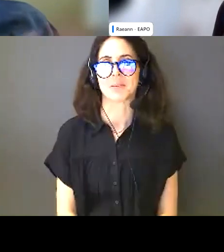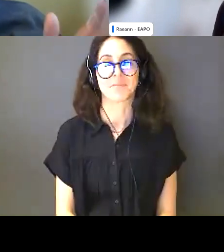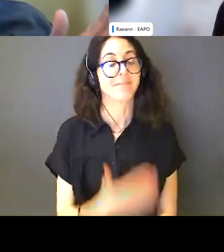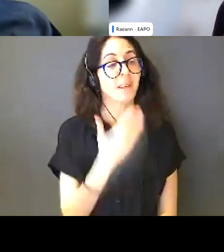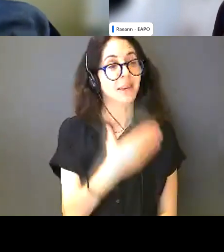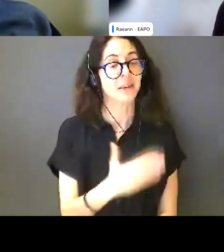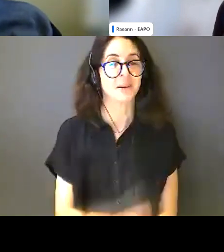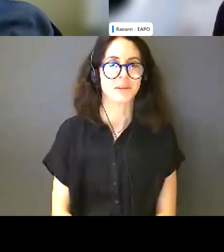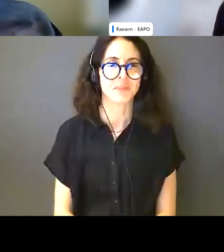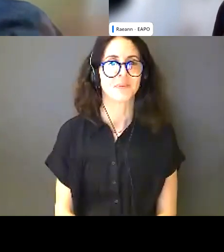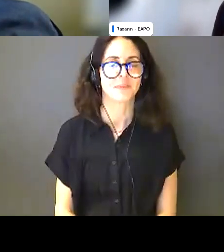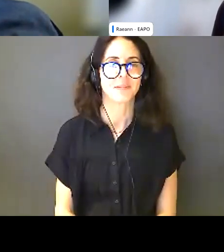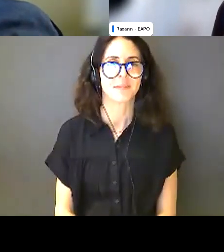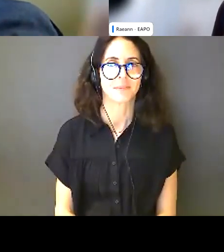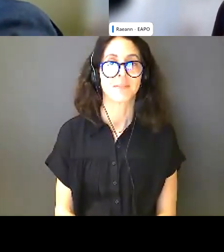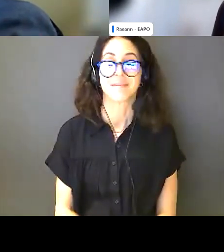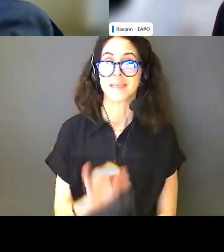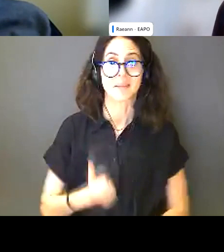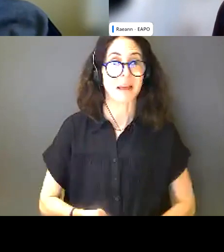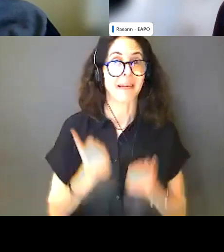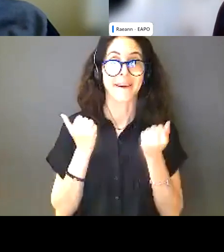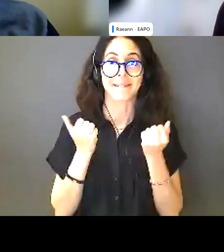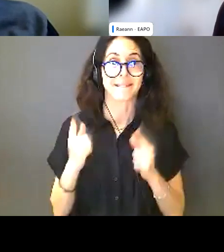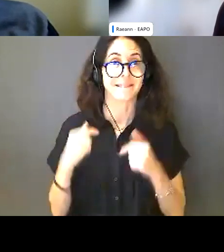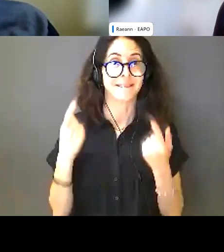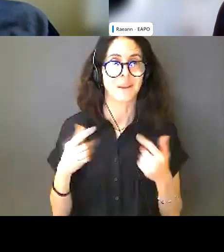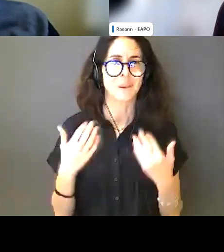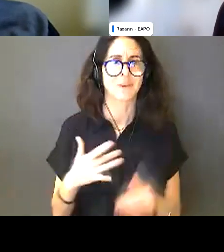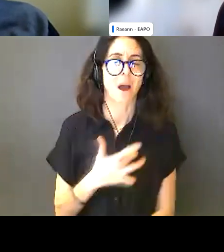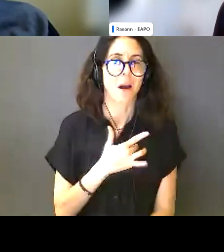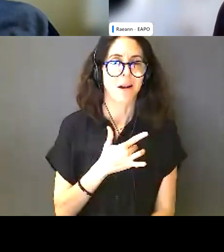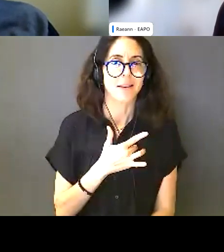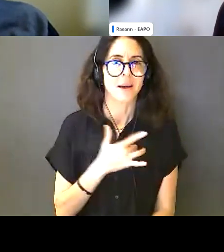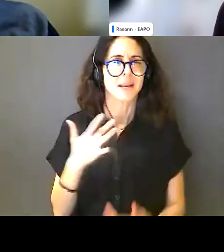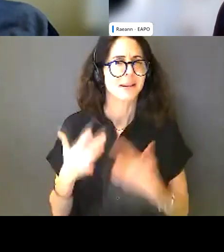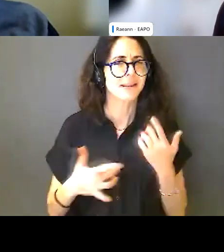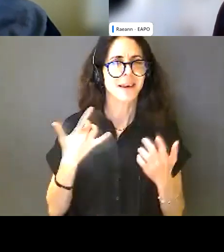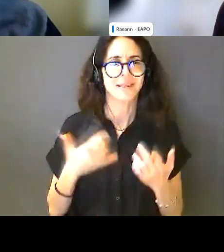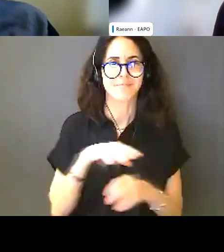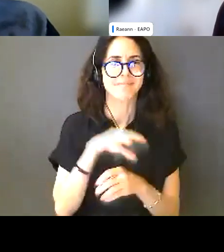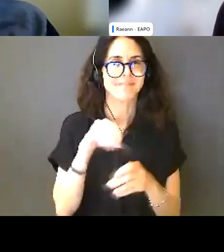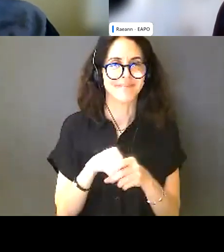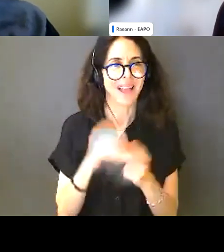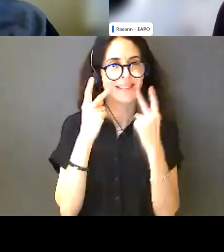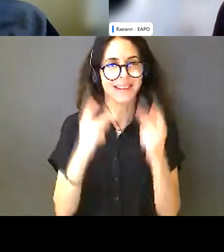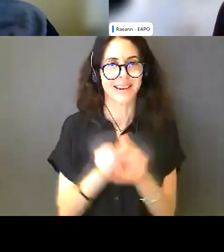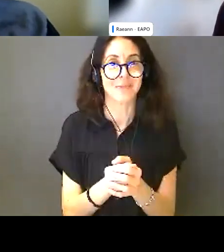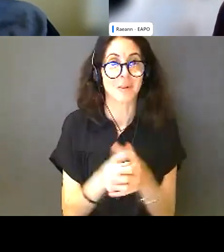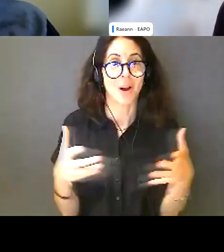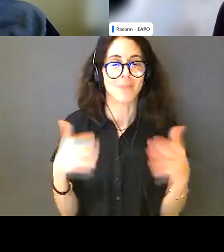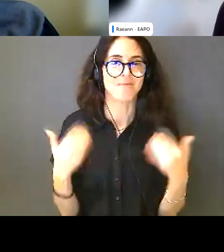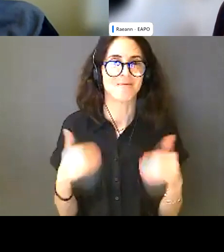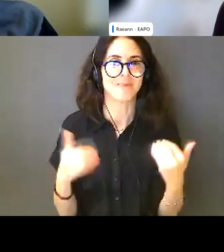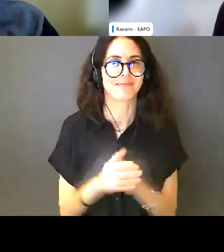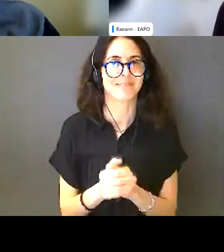Benedict. It's been my life. I'm so excited about being part of it and seeing it grow. It's great. And